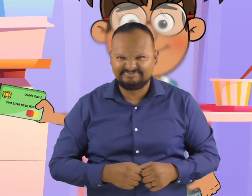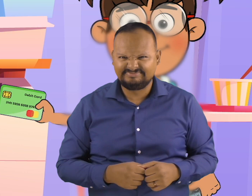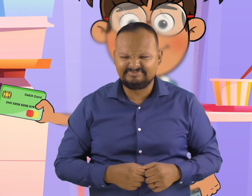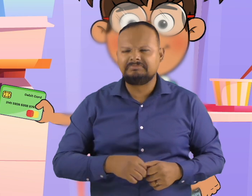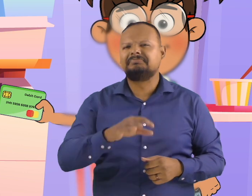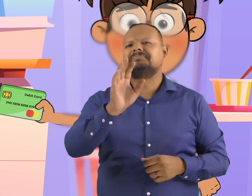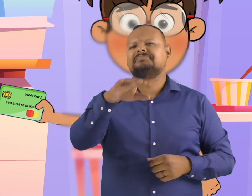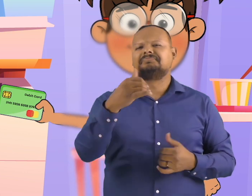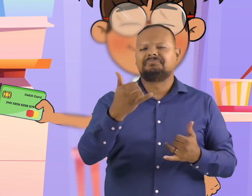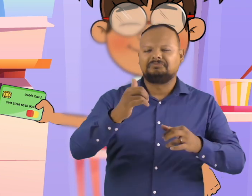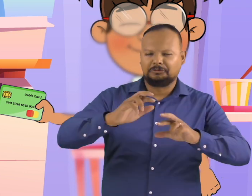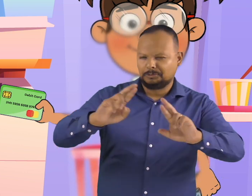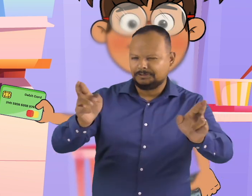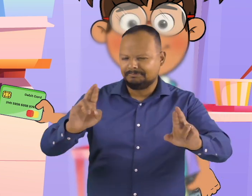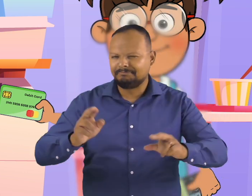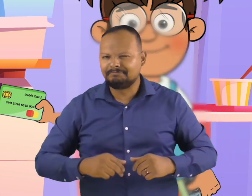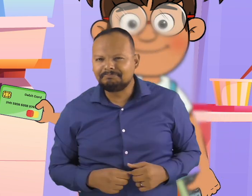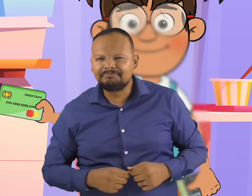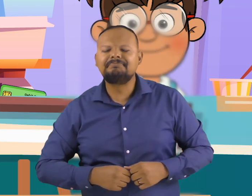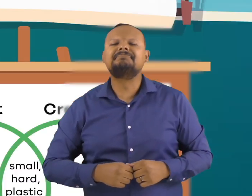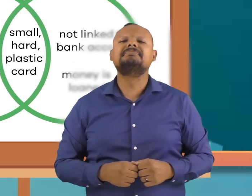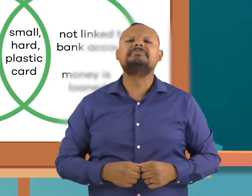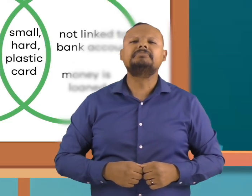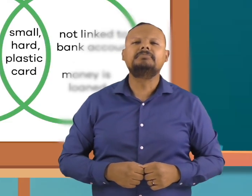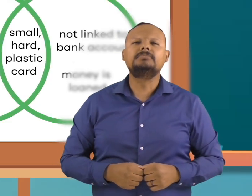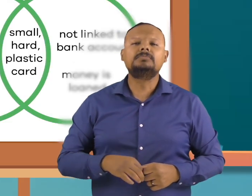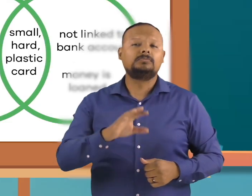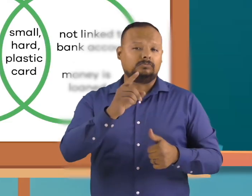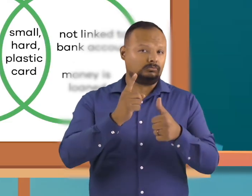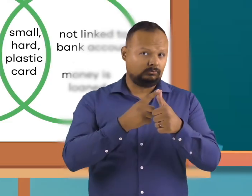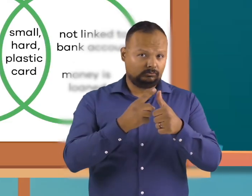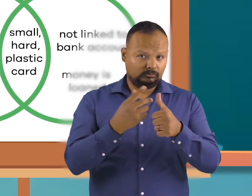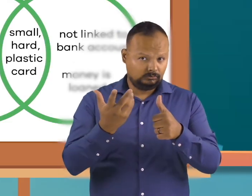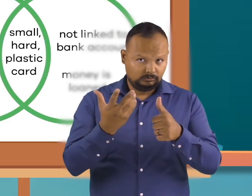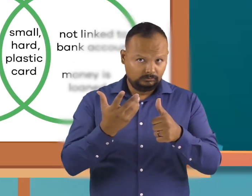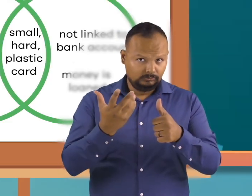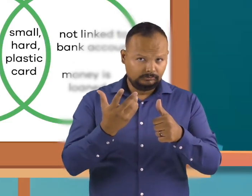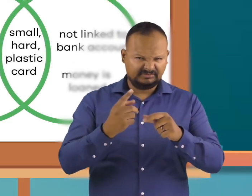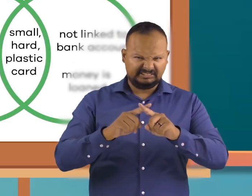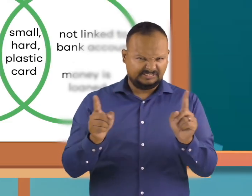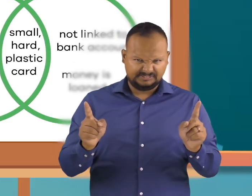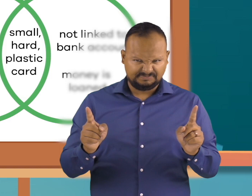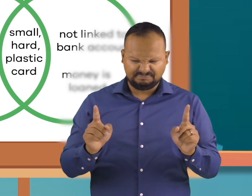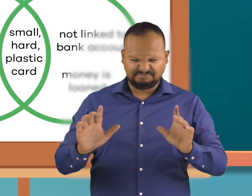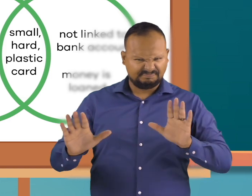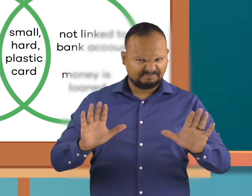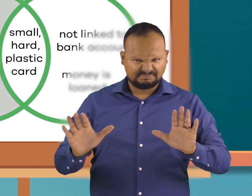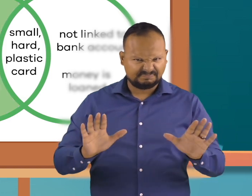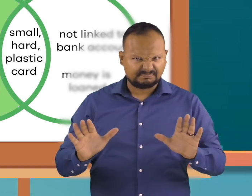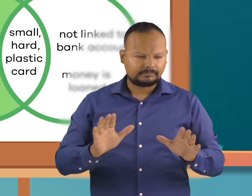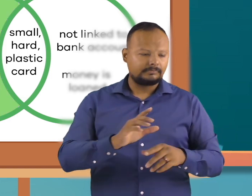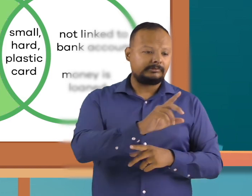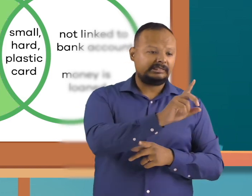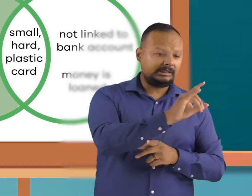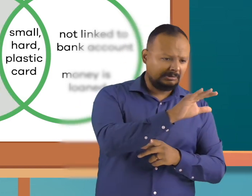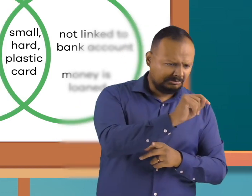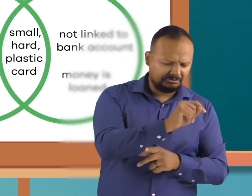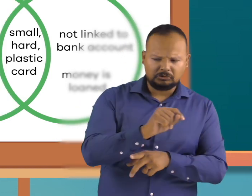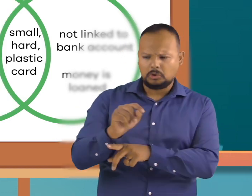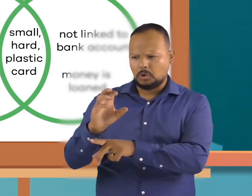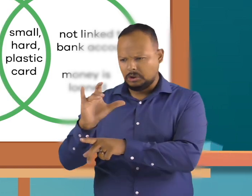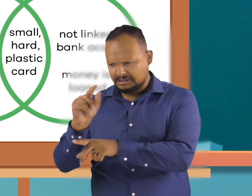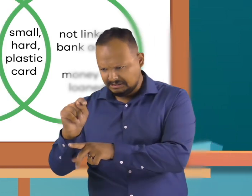let's get into it shall we first let's talk about the difference between a debit card